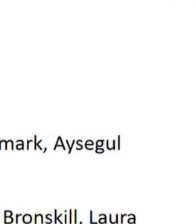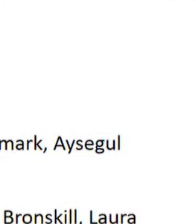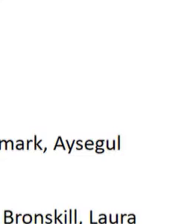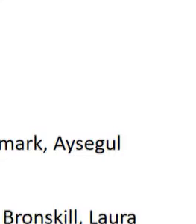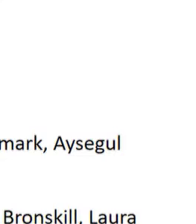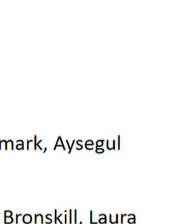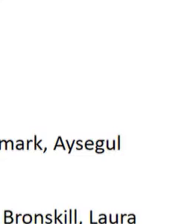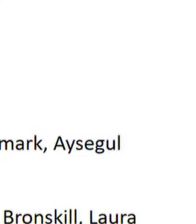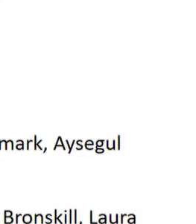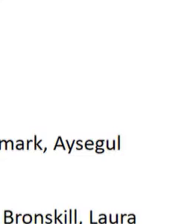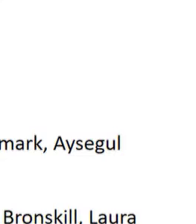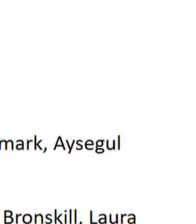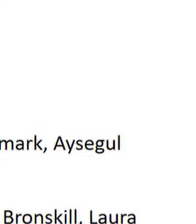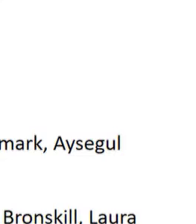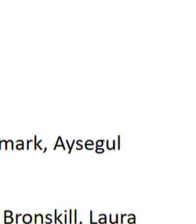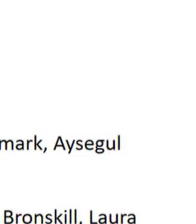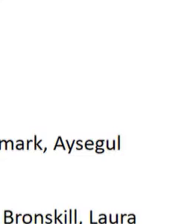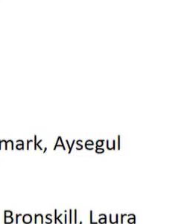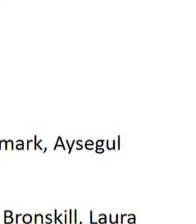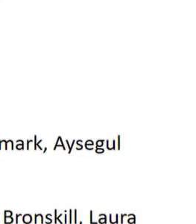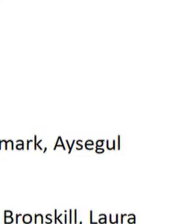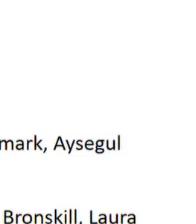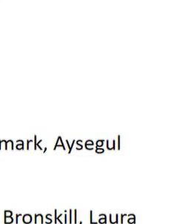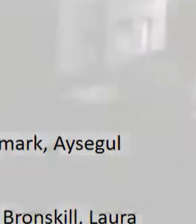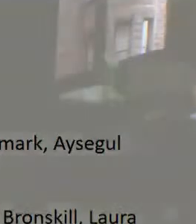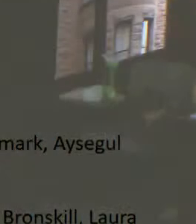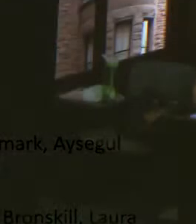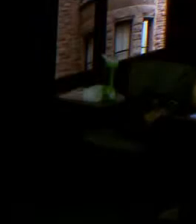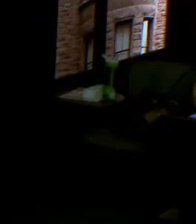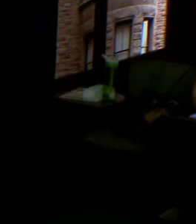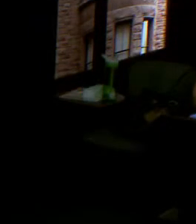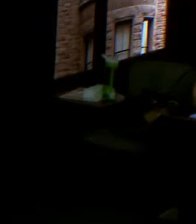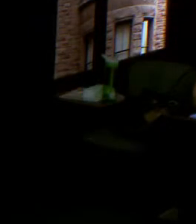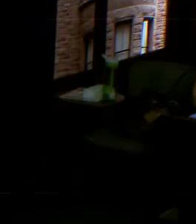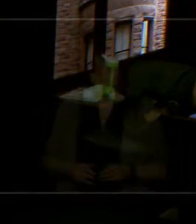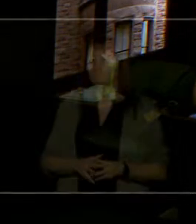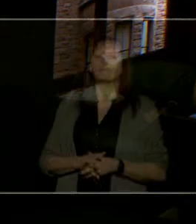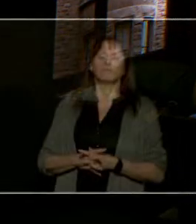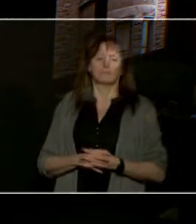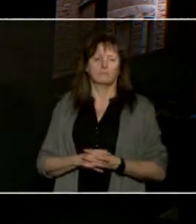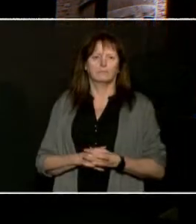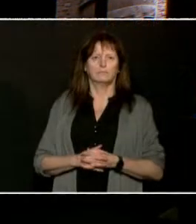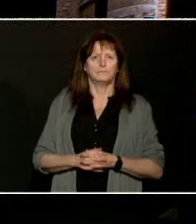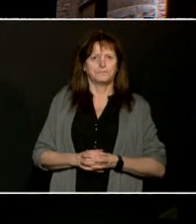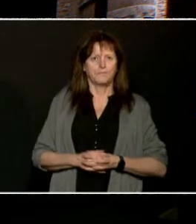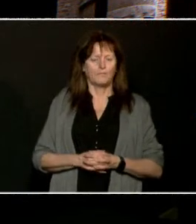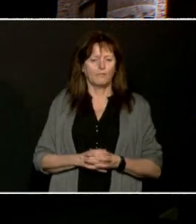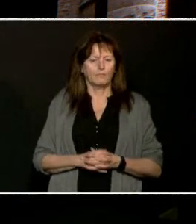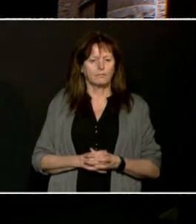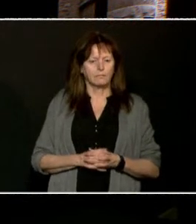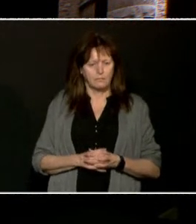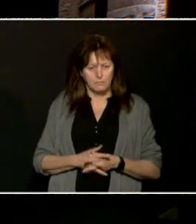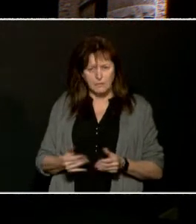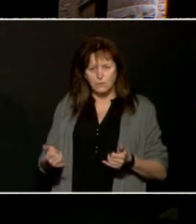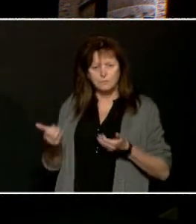to this week's briefing, and I'll stop there and turn it back over to Dr. Williams. Dr. Williams?